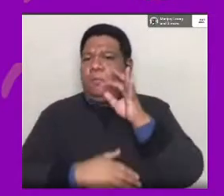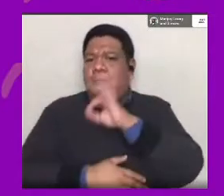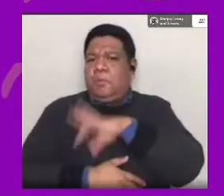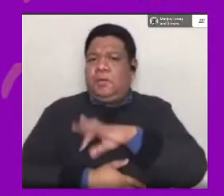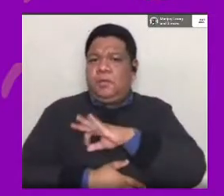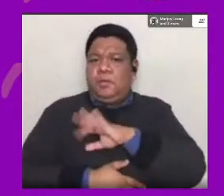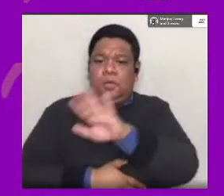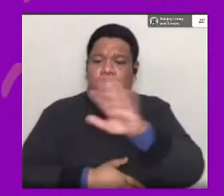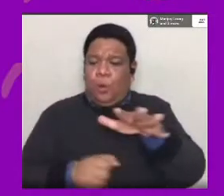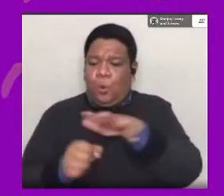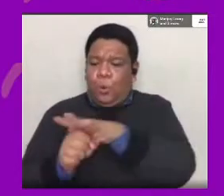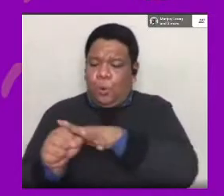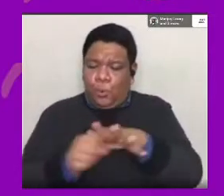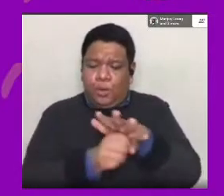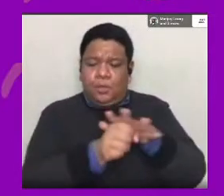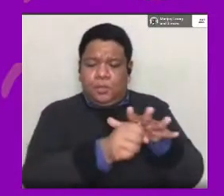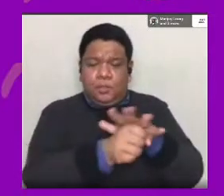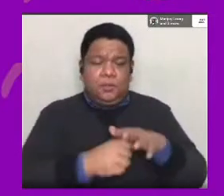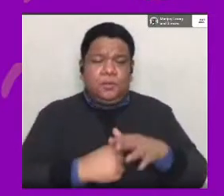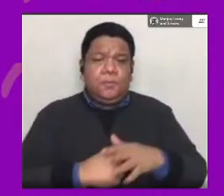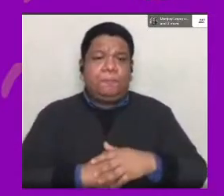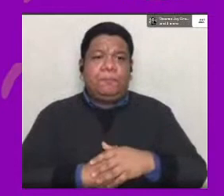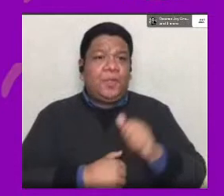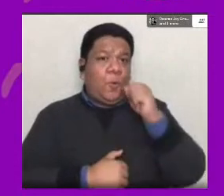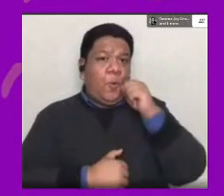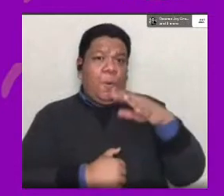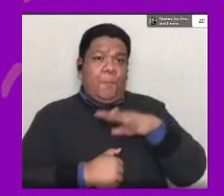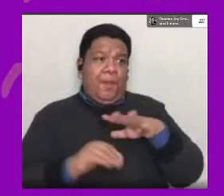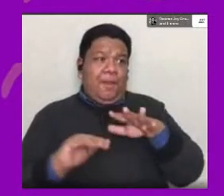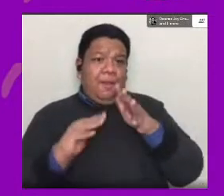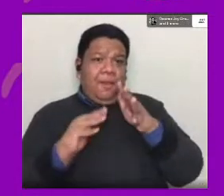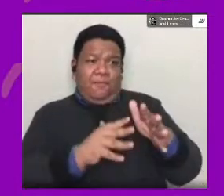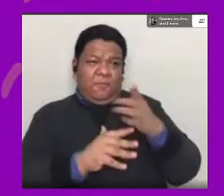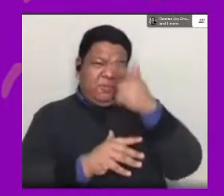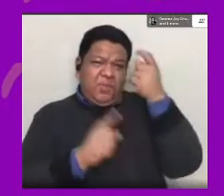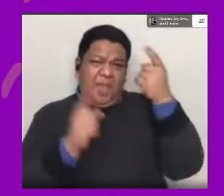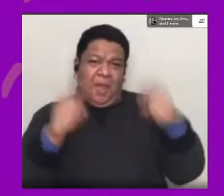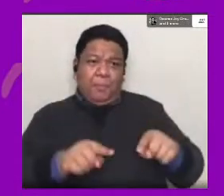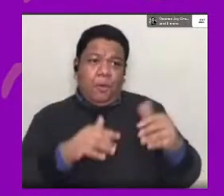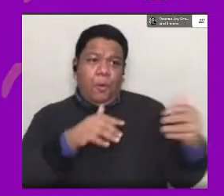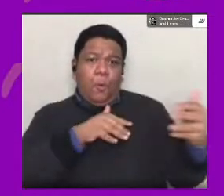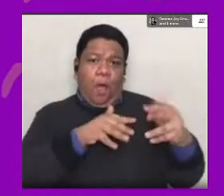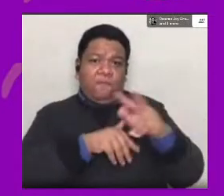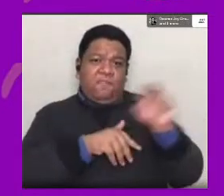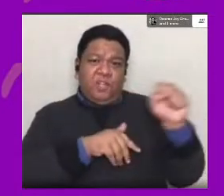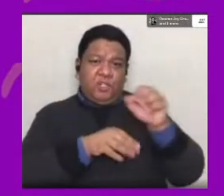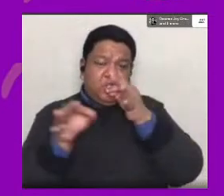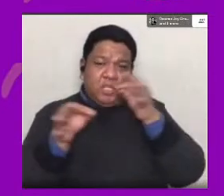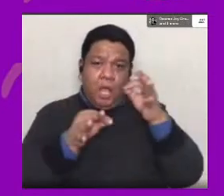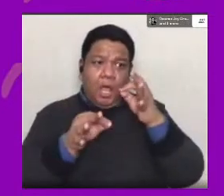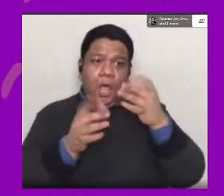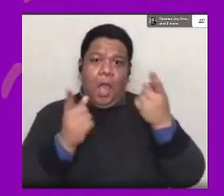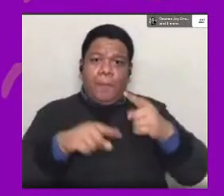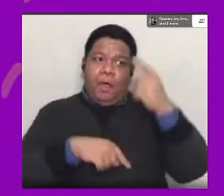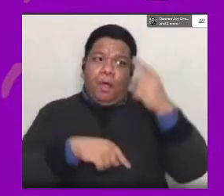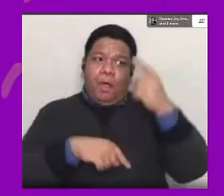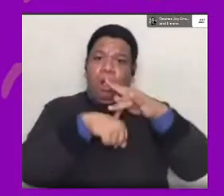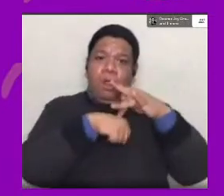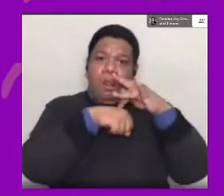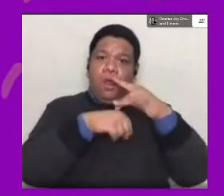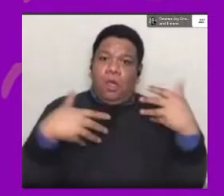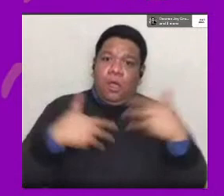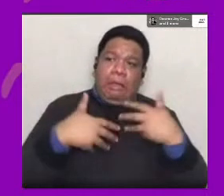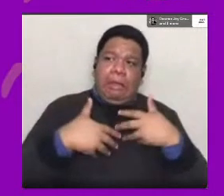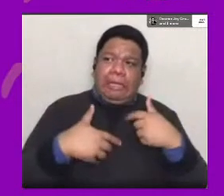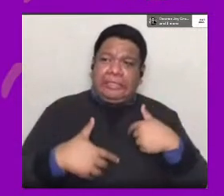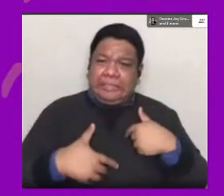respective localities. Women left behind by the war on drugs due to trauma and fear expressed